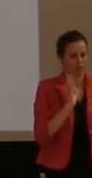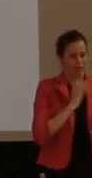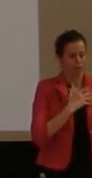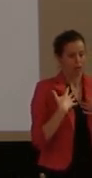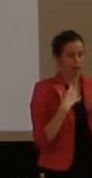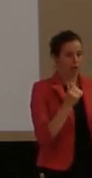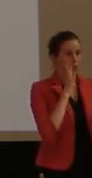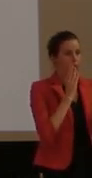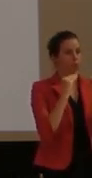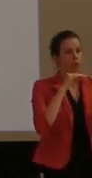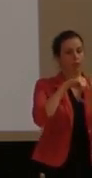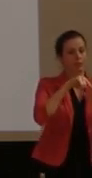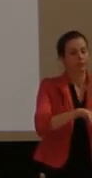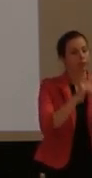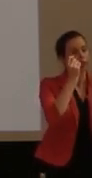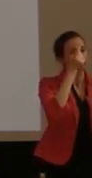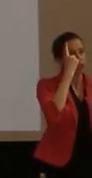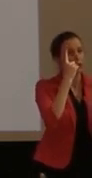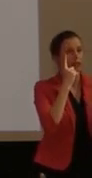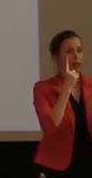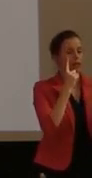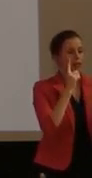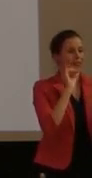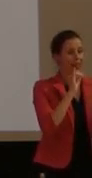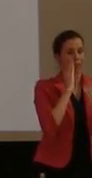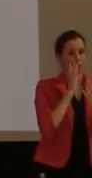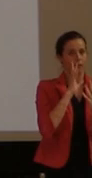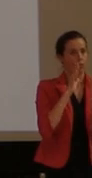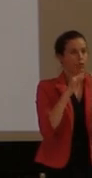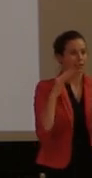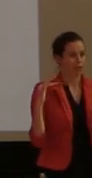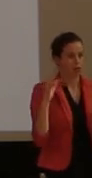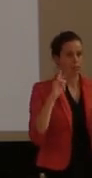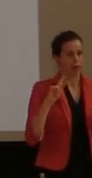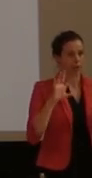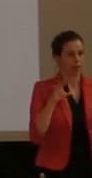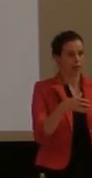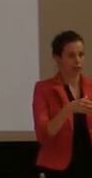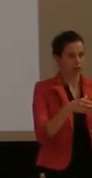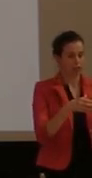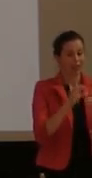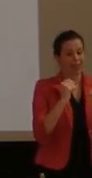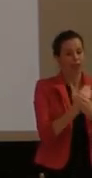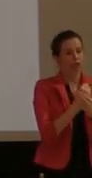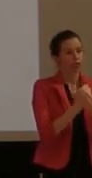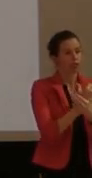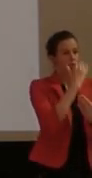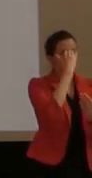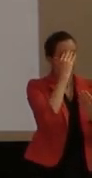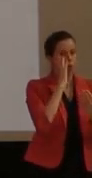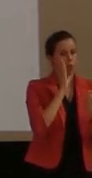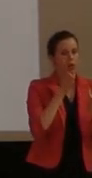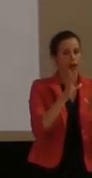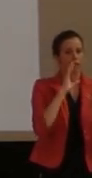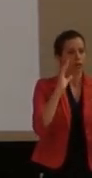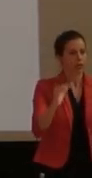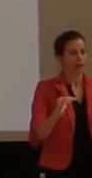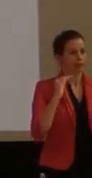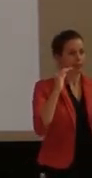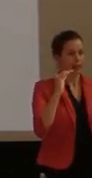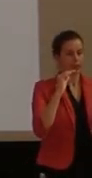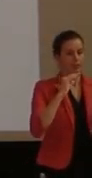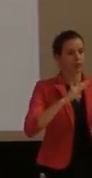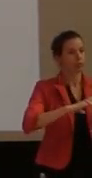understanding of this information for diverse populations as well. This new knowledge will allow for enhanced prevention,